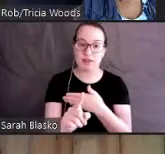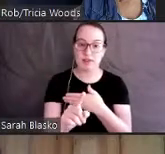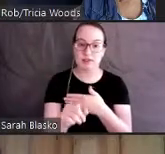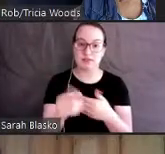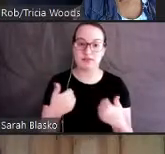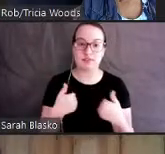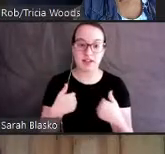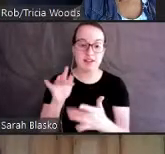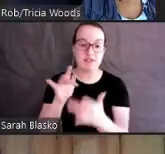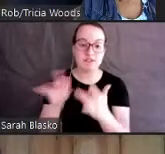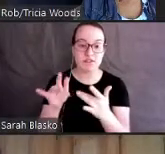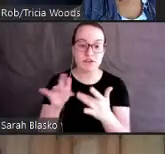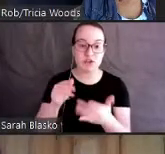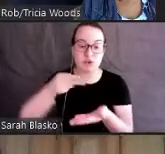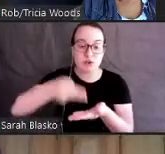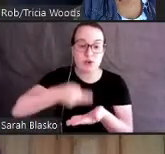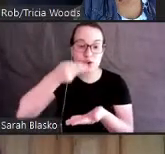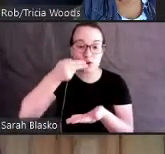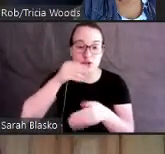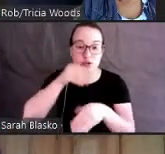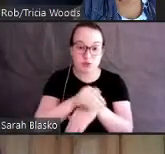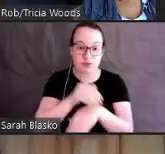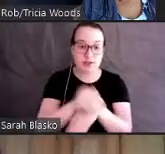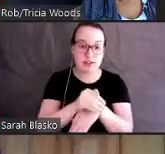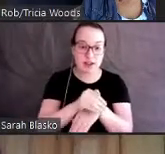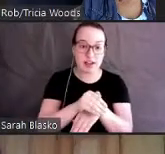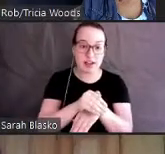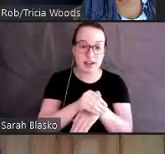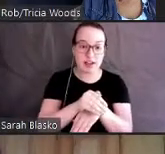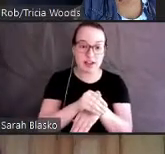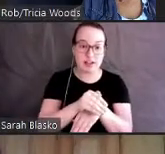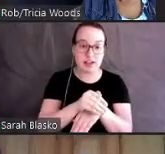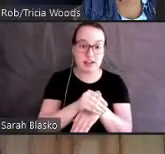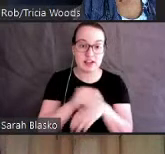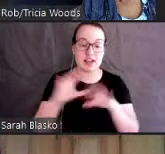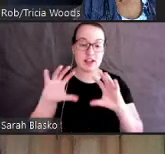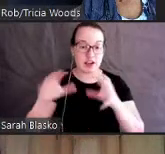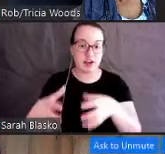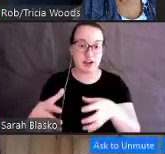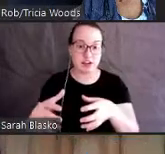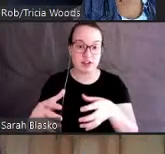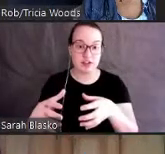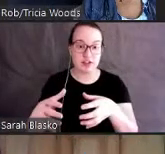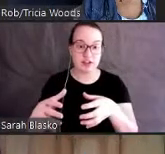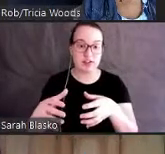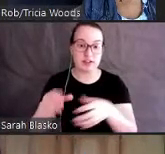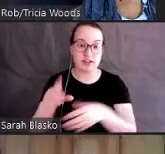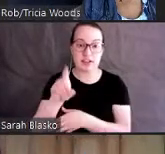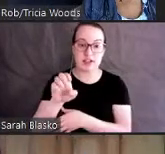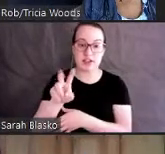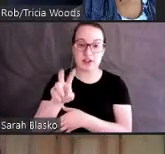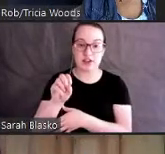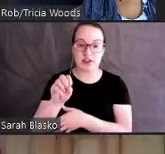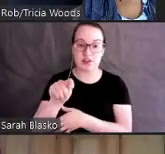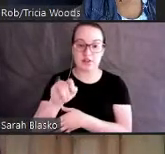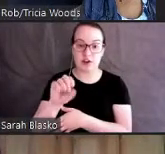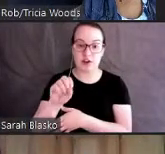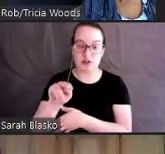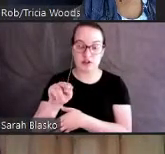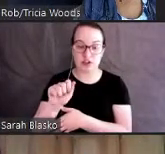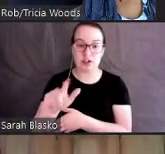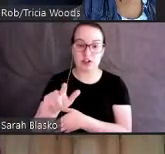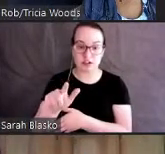virtual soup night and congregational devotional. That'll be on Friday, November 6th. At 6:30